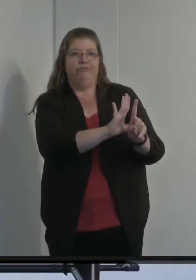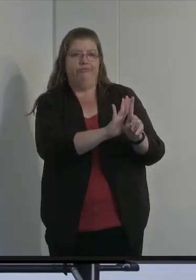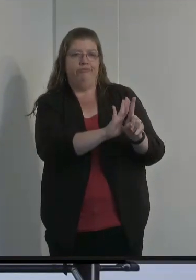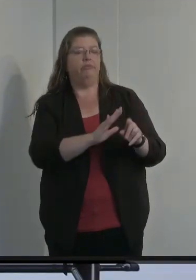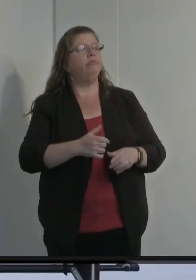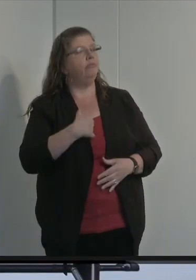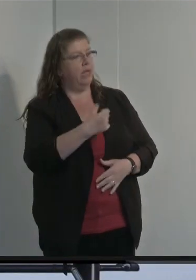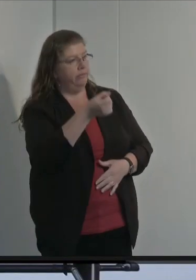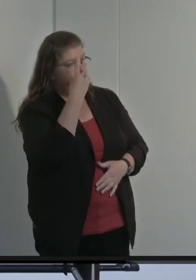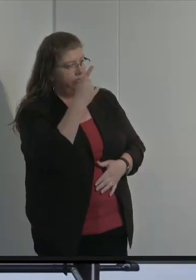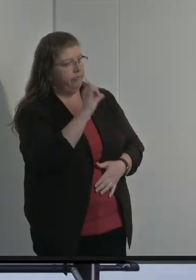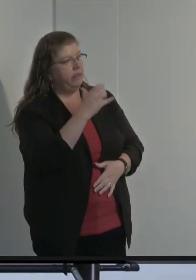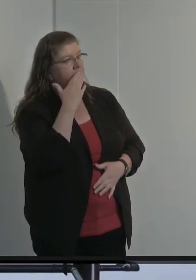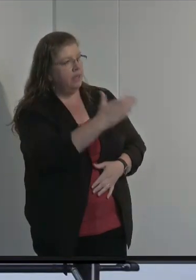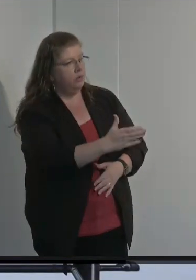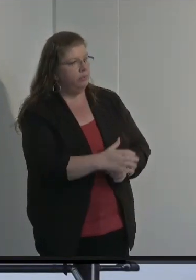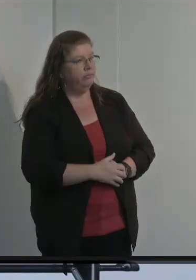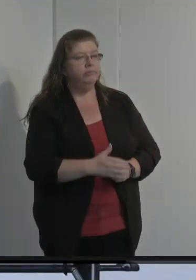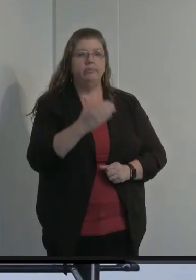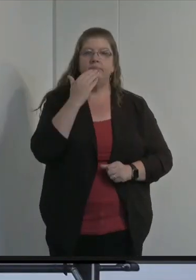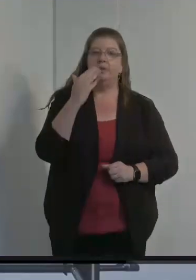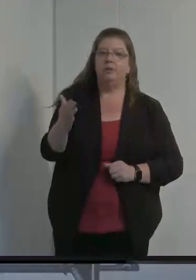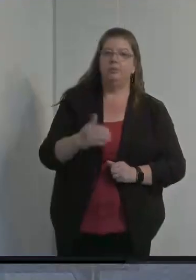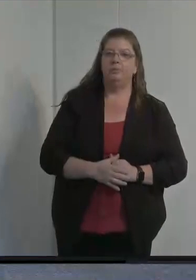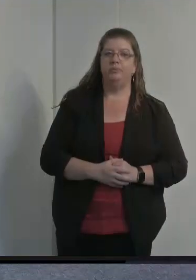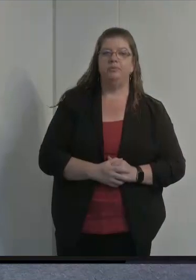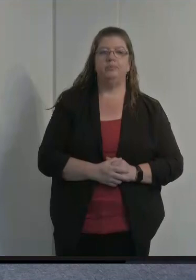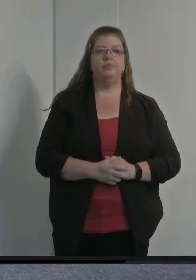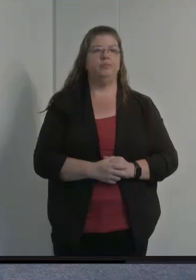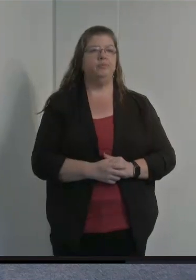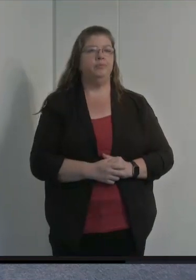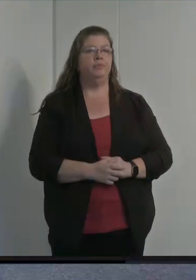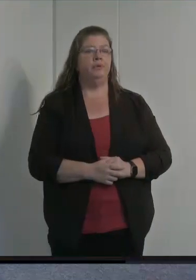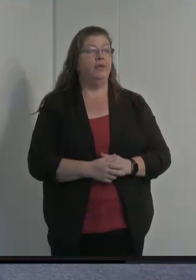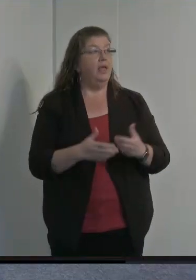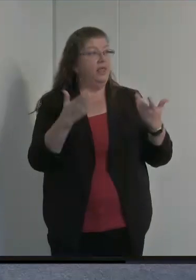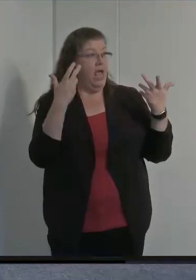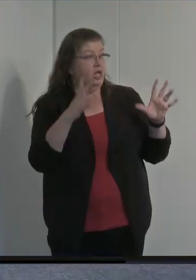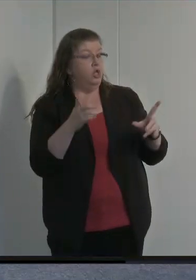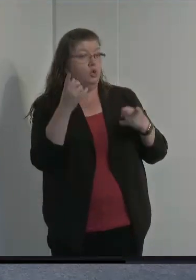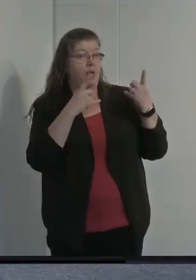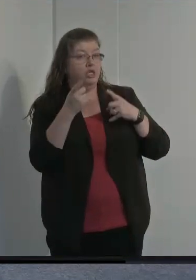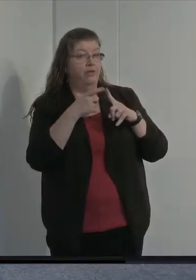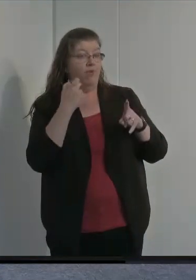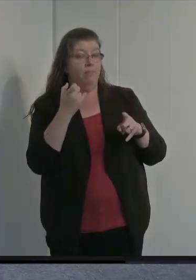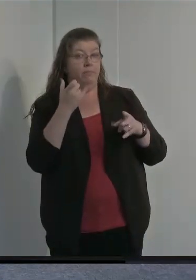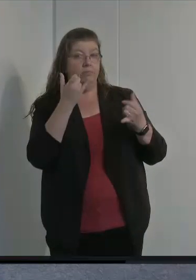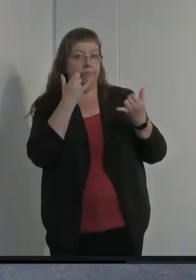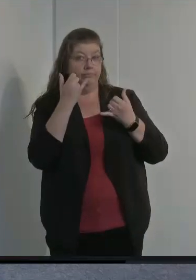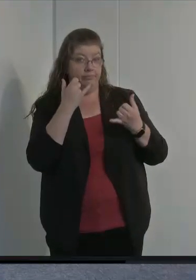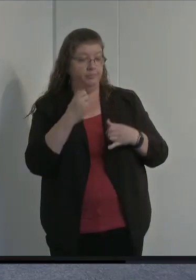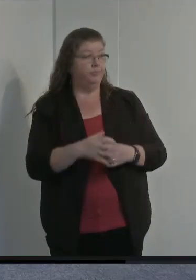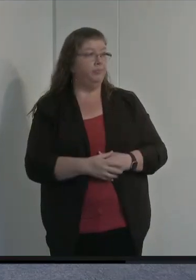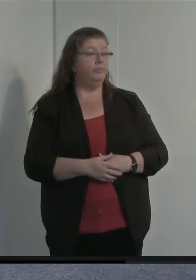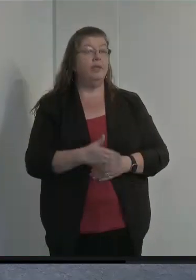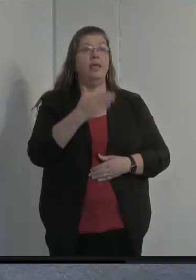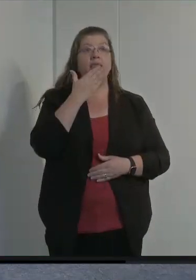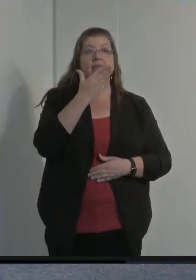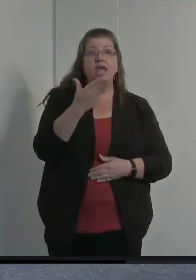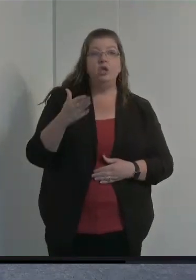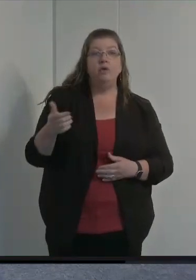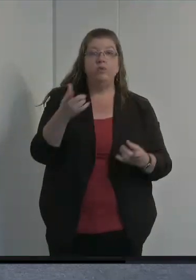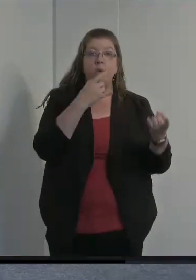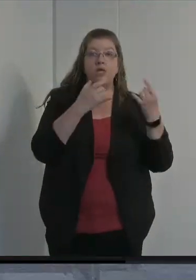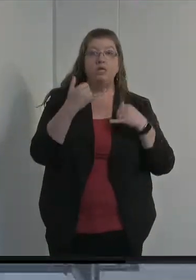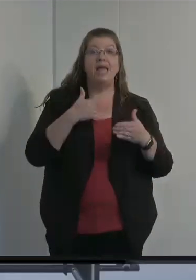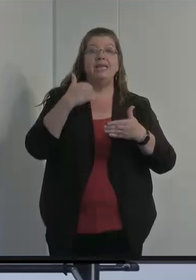Gotcha. Okay, thank you very much. Thank you. Thank you, Nick. And that concludes our question session. Thank you for the questions today. Our